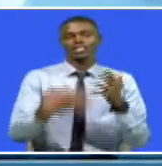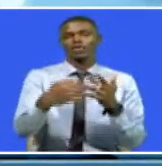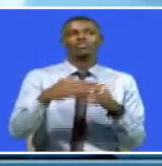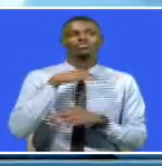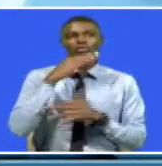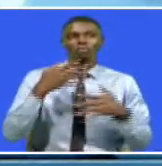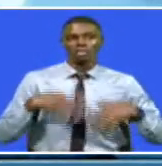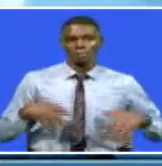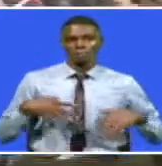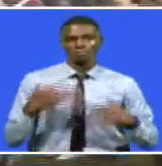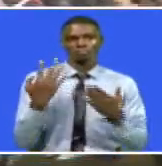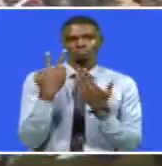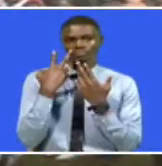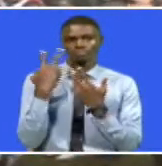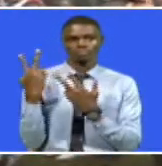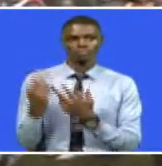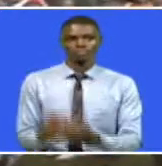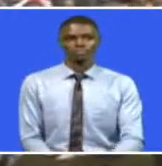Lusiga reports.